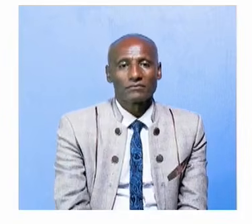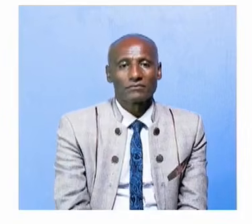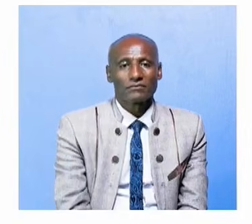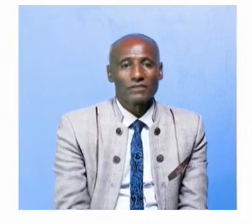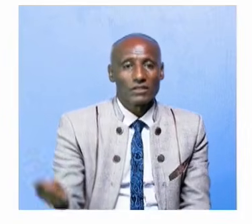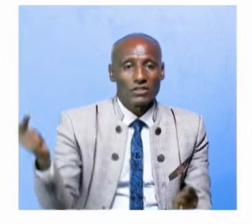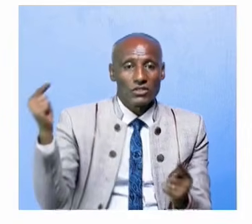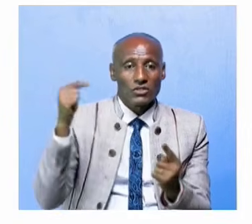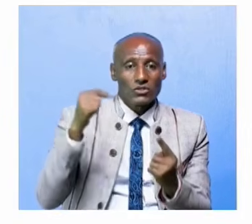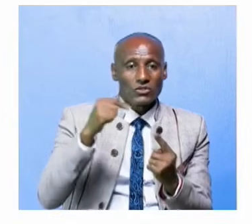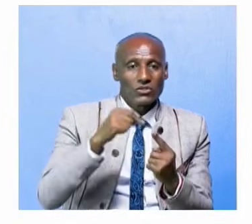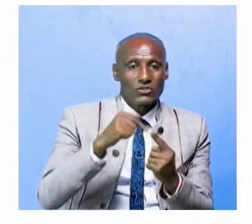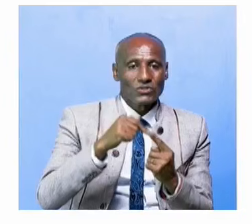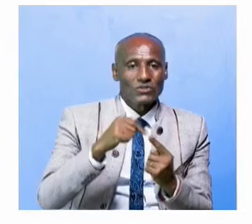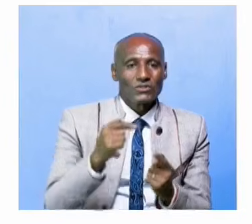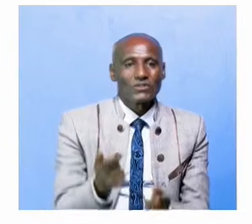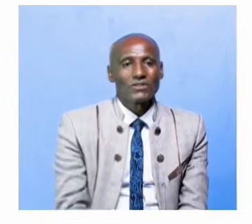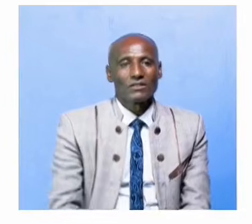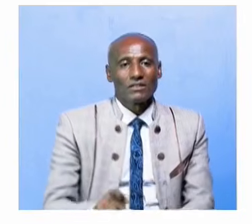to